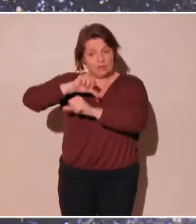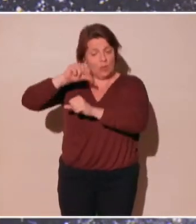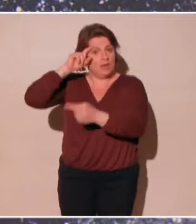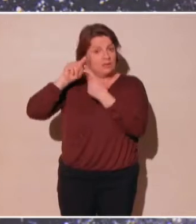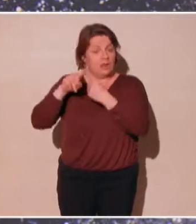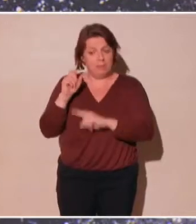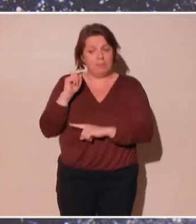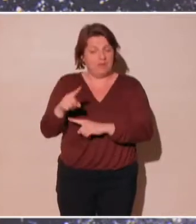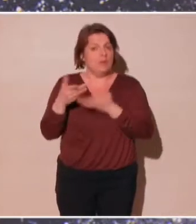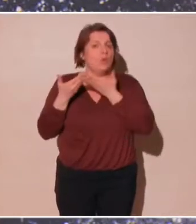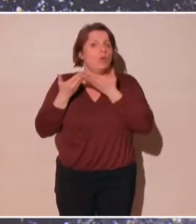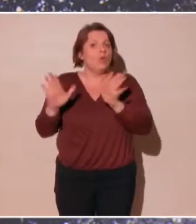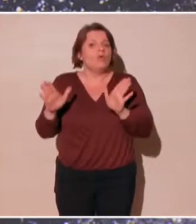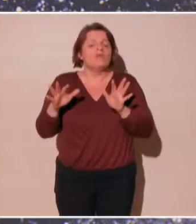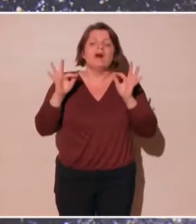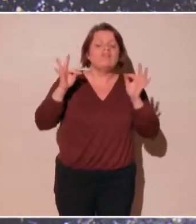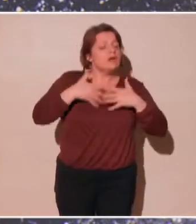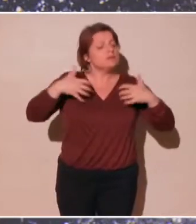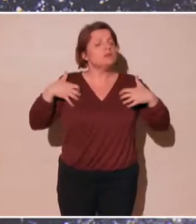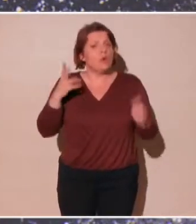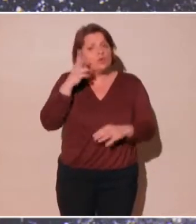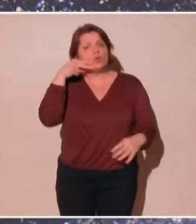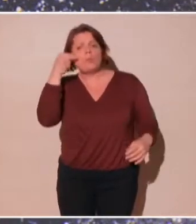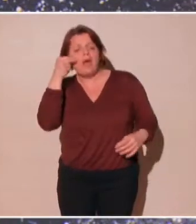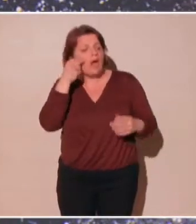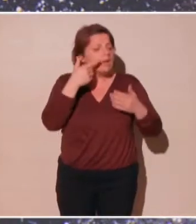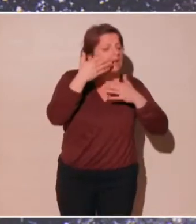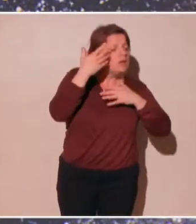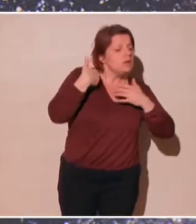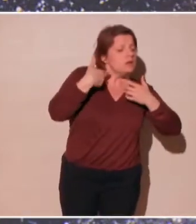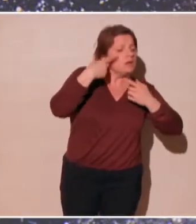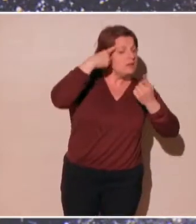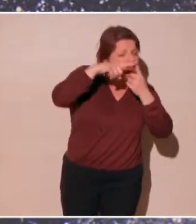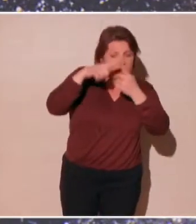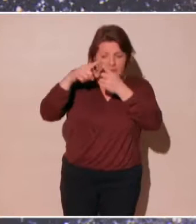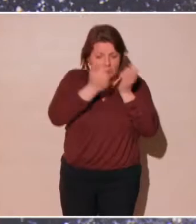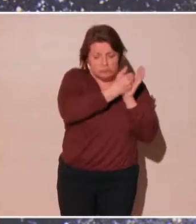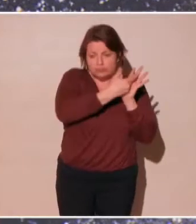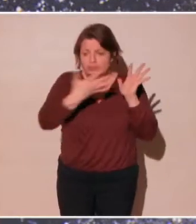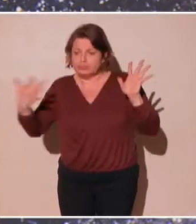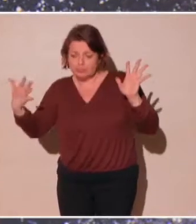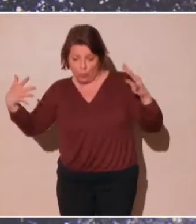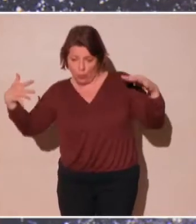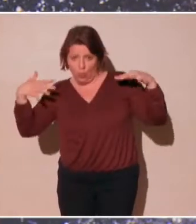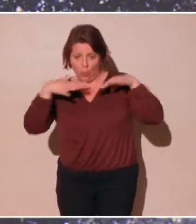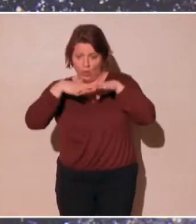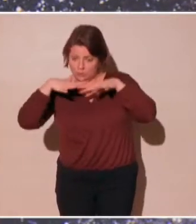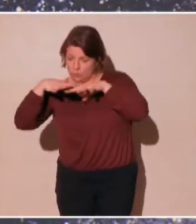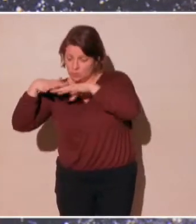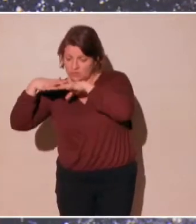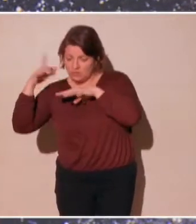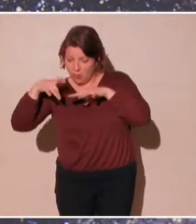open for this very purpose, and there needs to be a link between human sciences and AI.